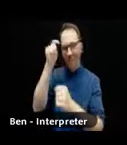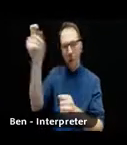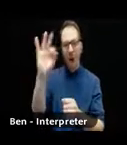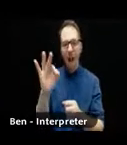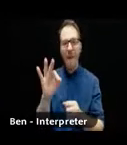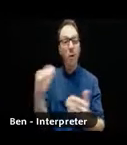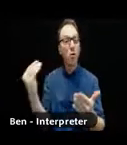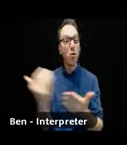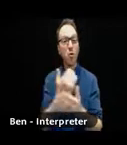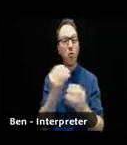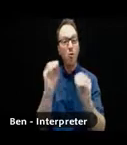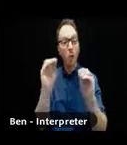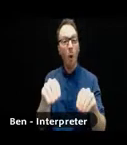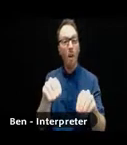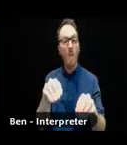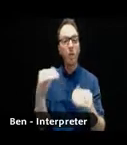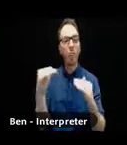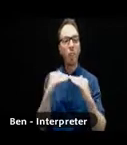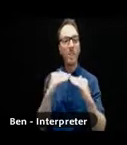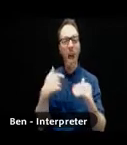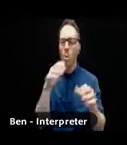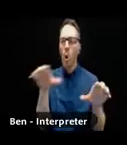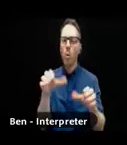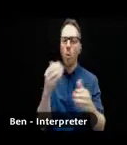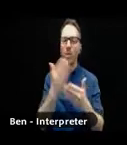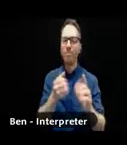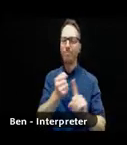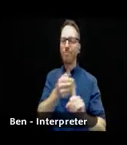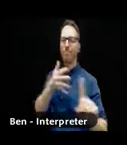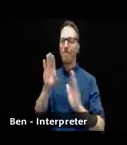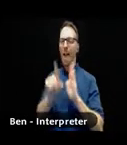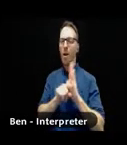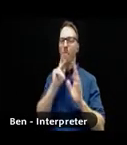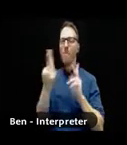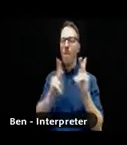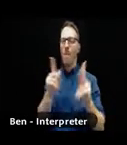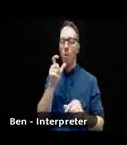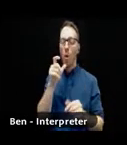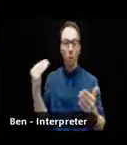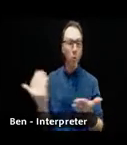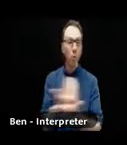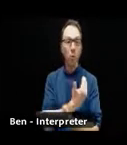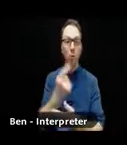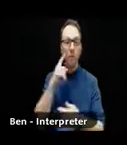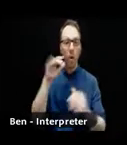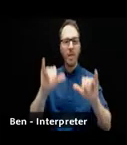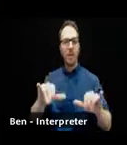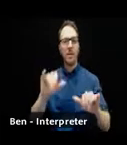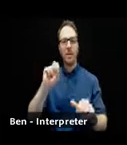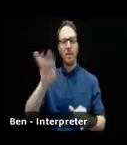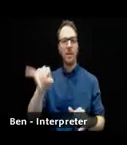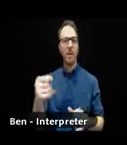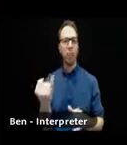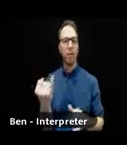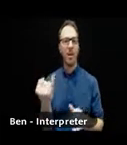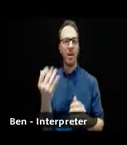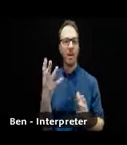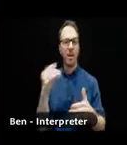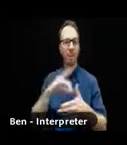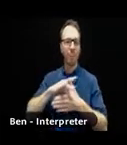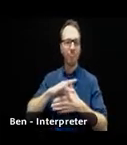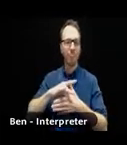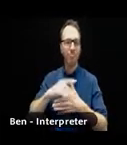justice. I am going to do a little bit of background information for people who are new to the subject. And so I have